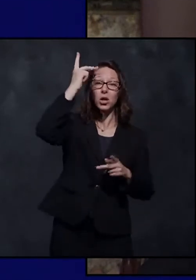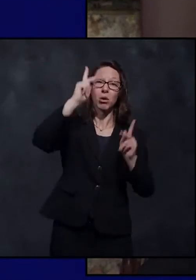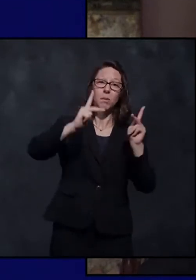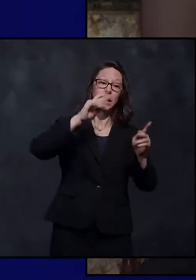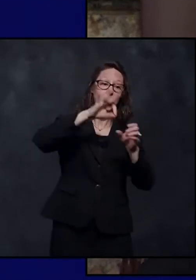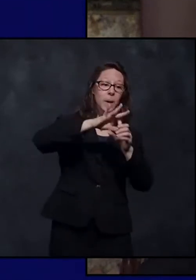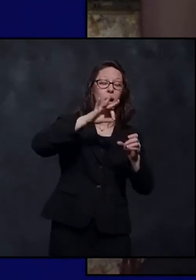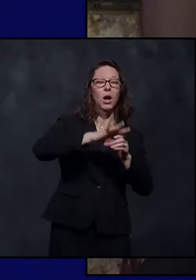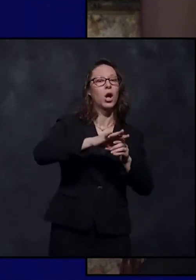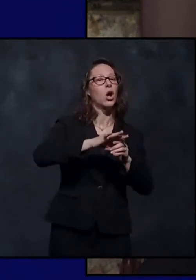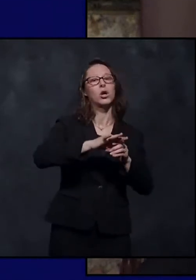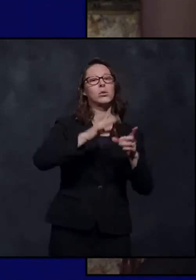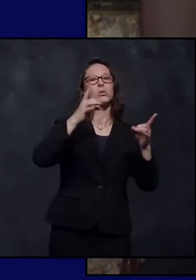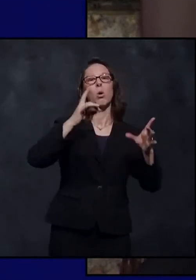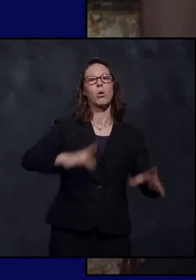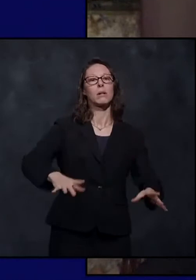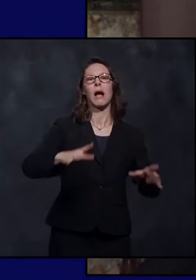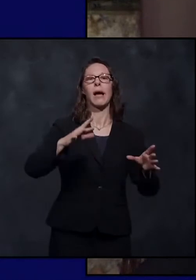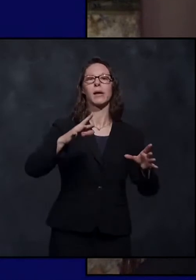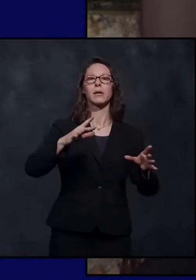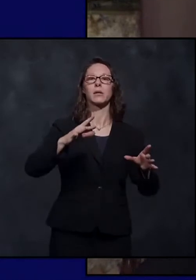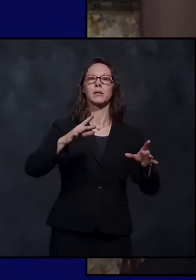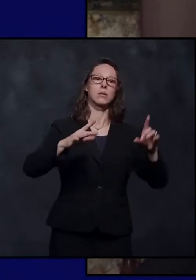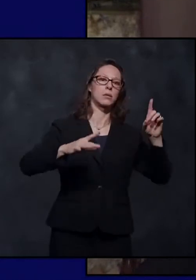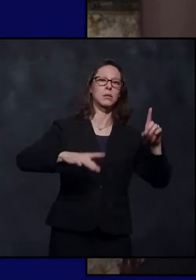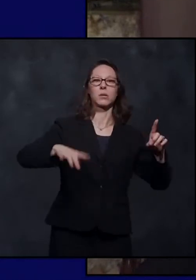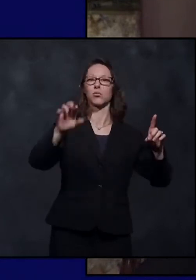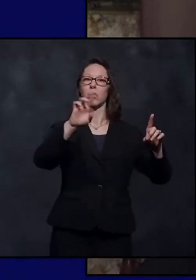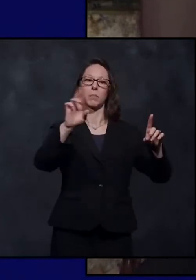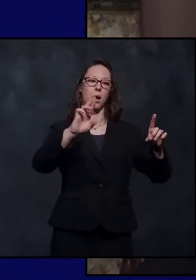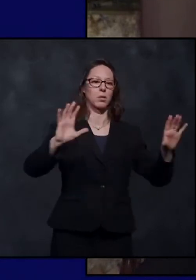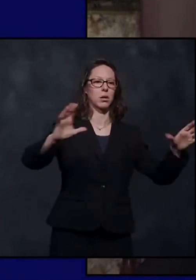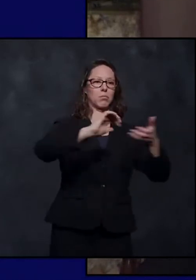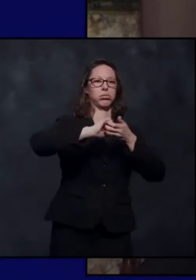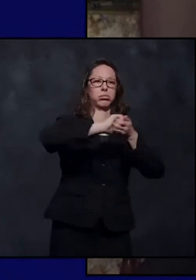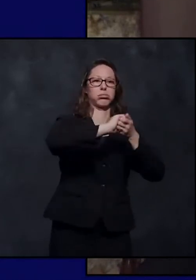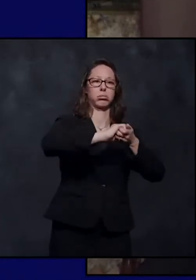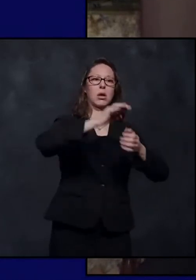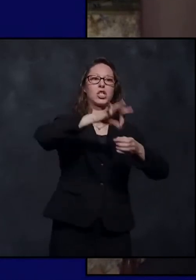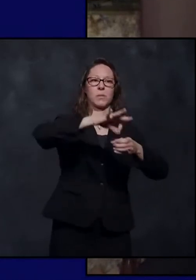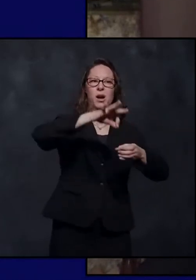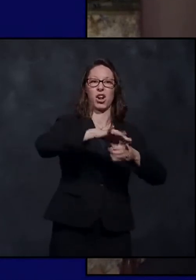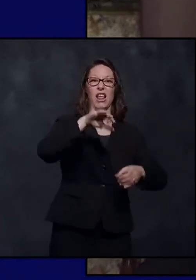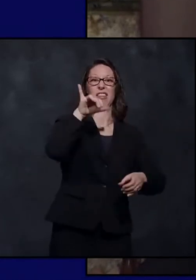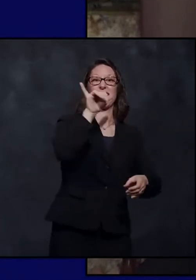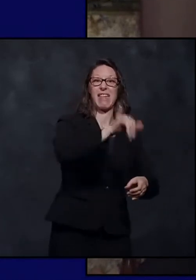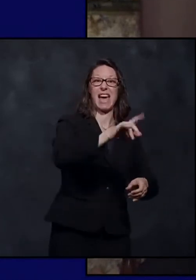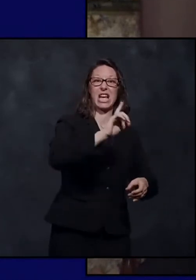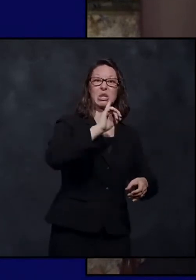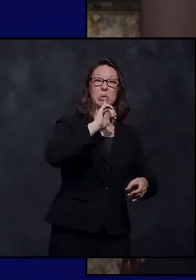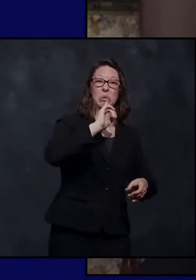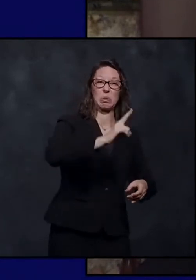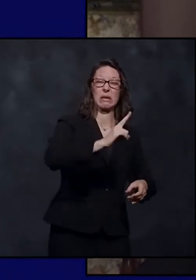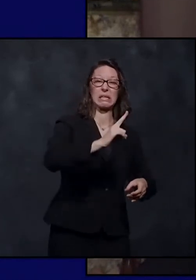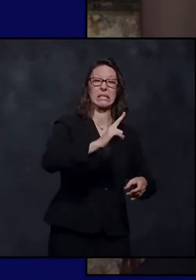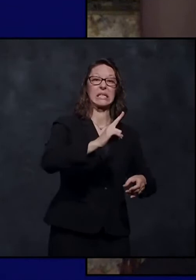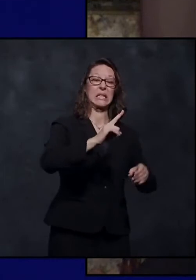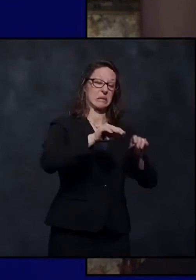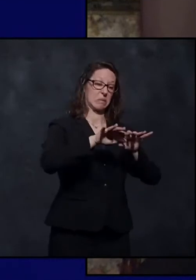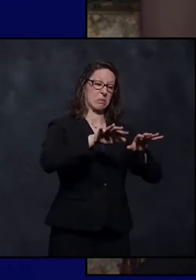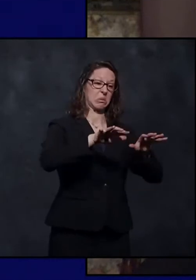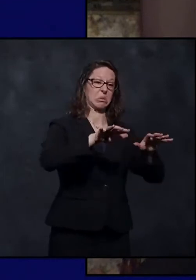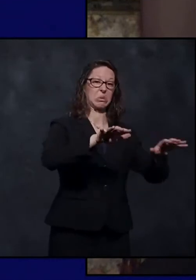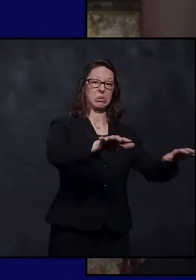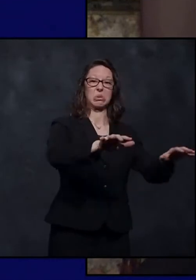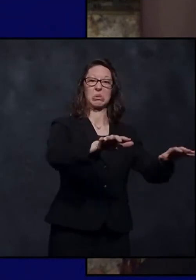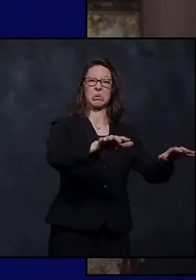very idea of democracy itself. And that kind of nihilism is poisonous. It denies the whole idea